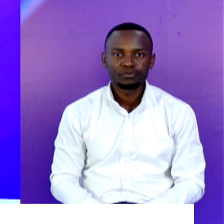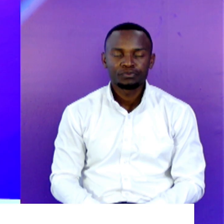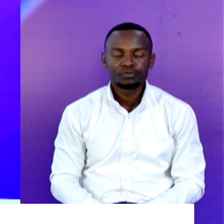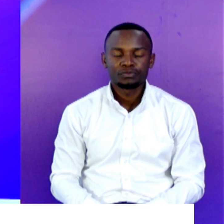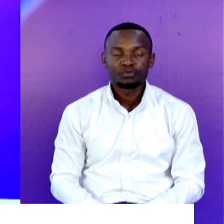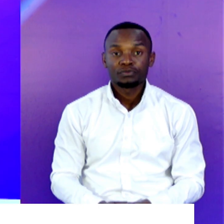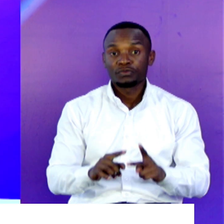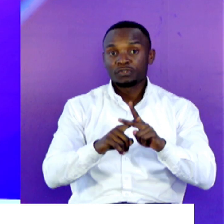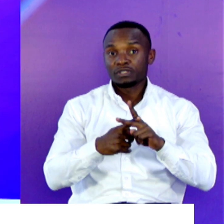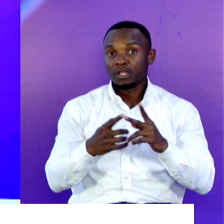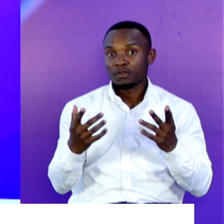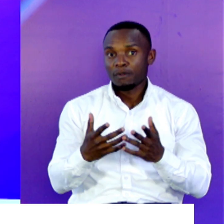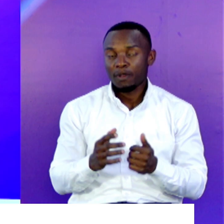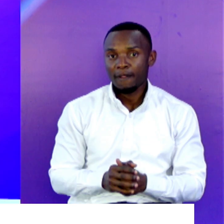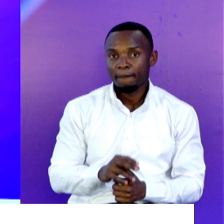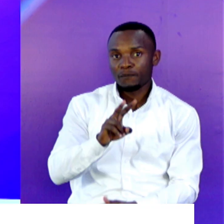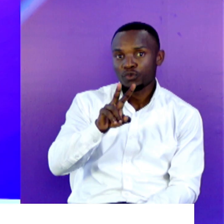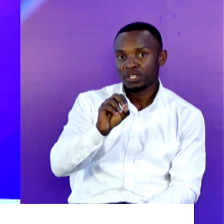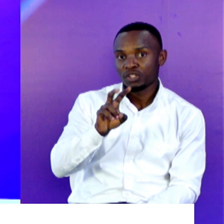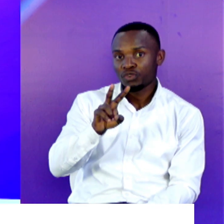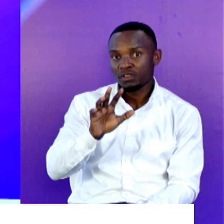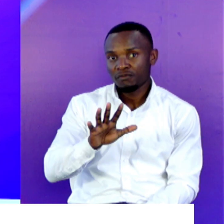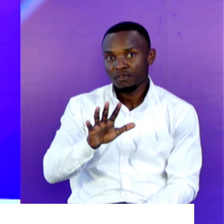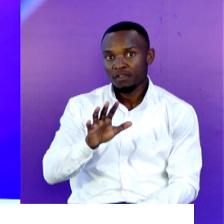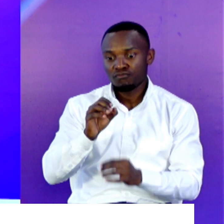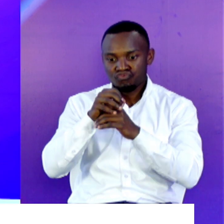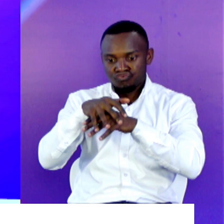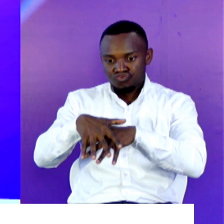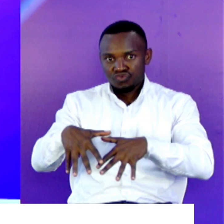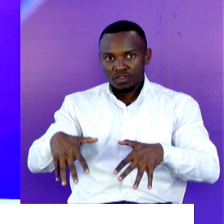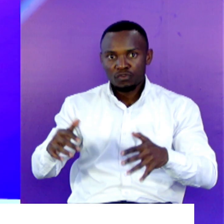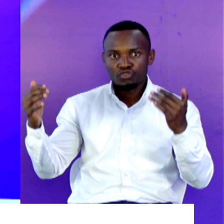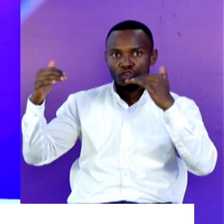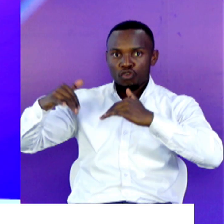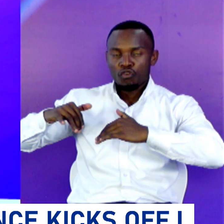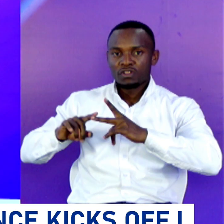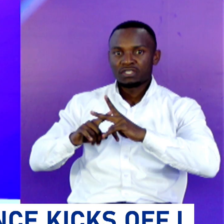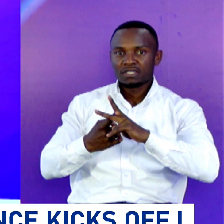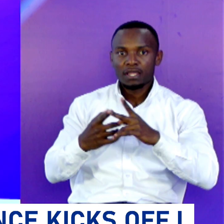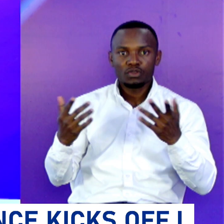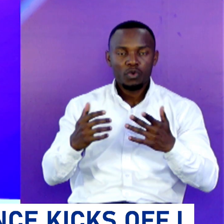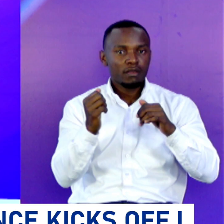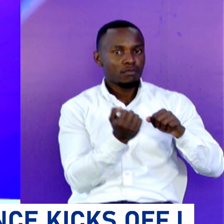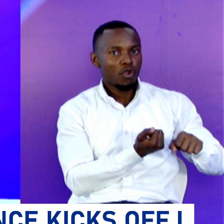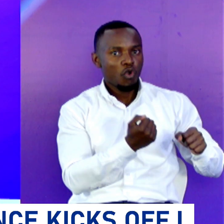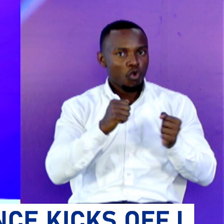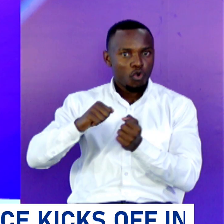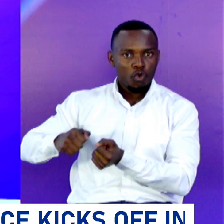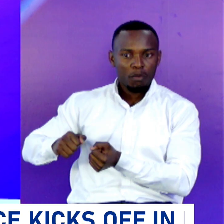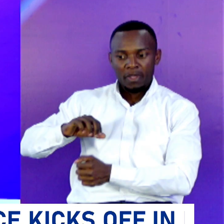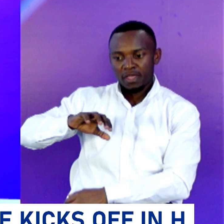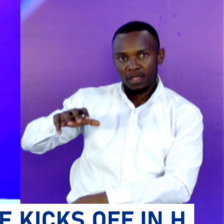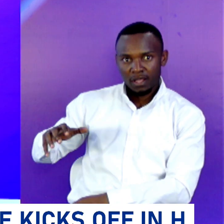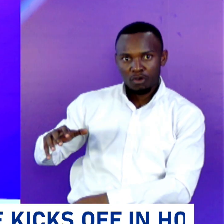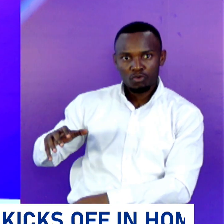To start us off, the 2025 Devolution Conference has officially begun in Homa Bay County, bringing together